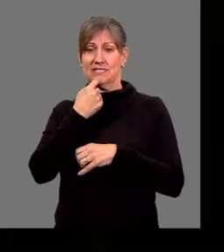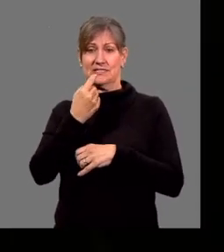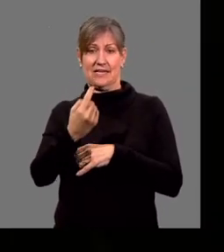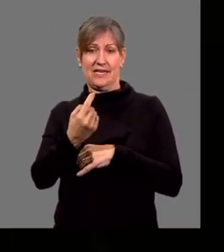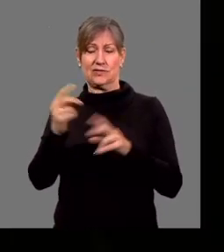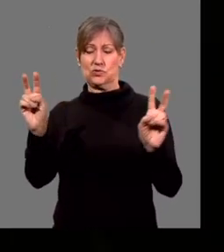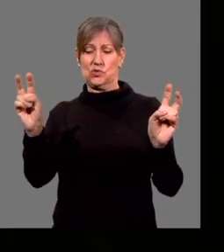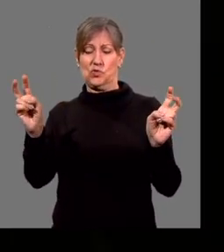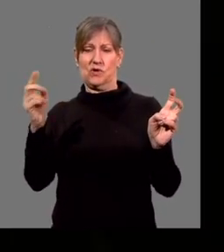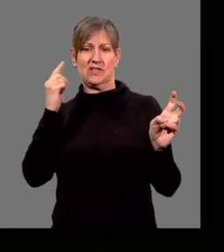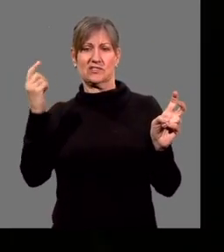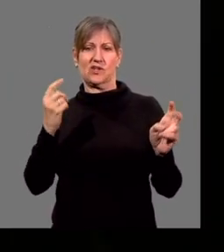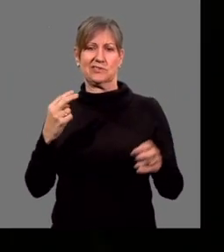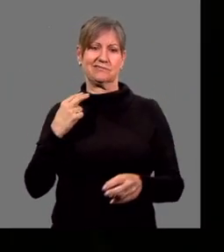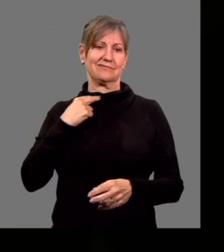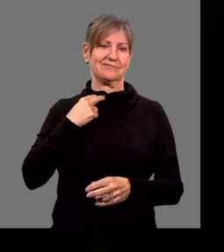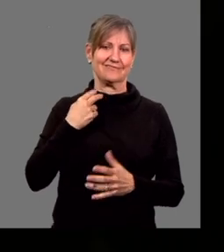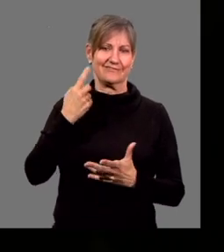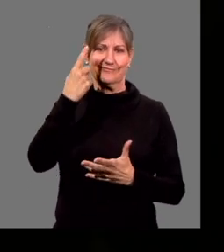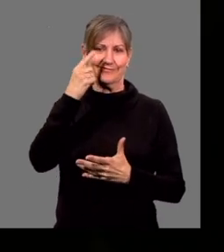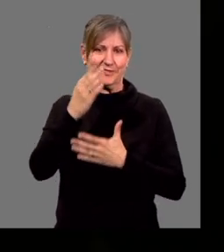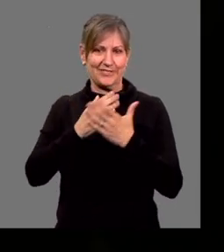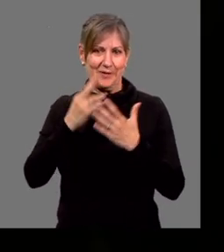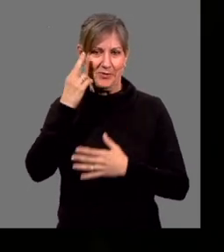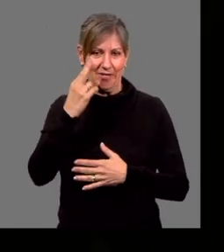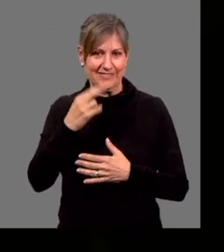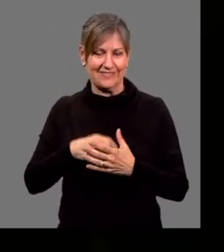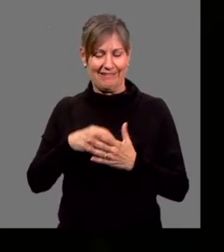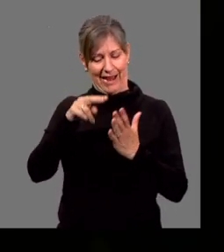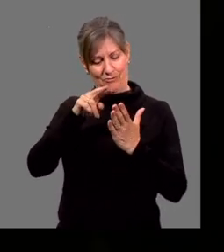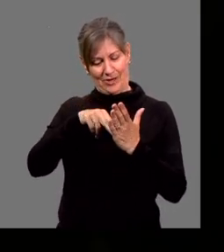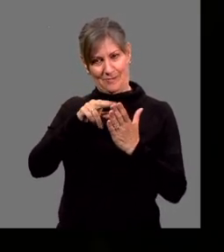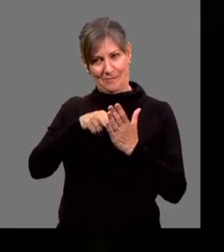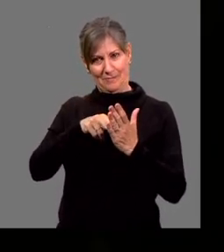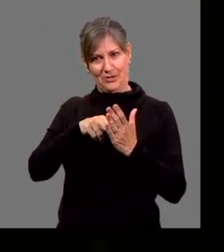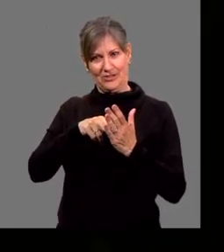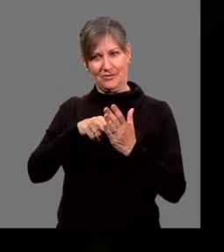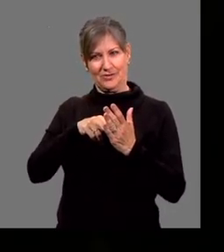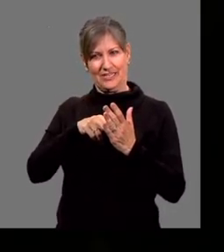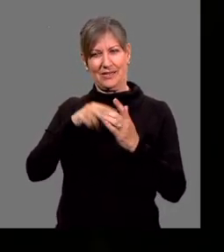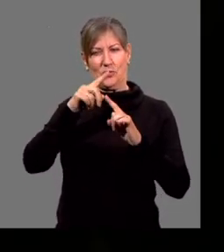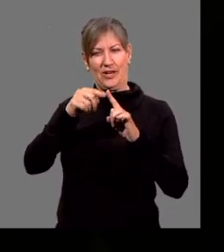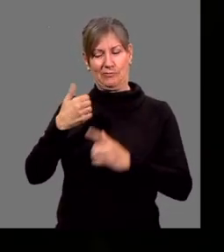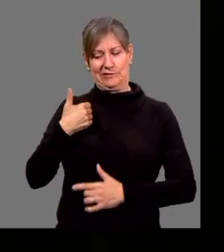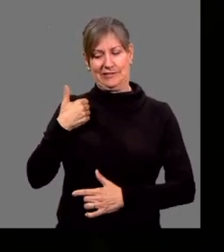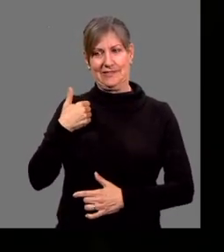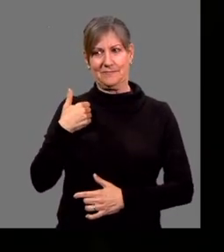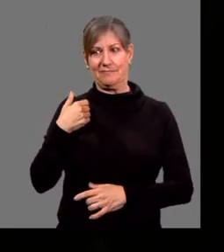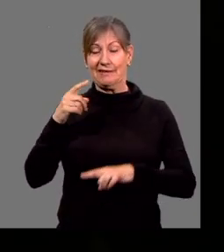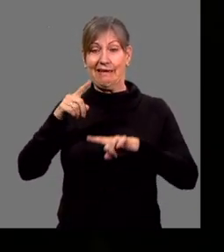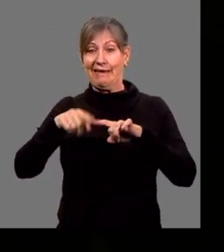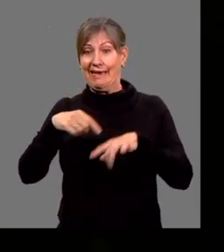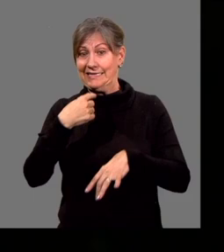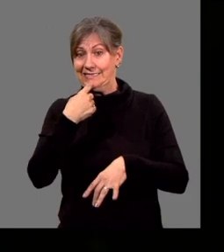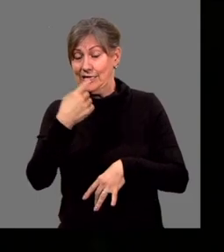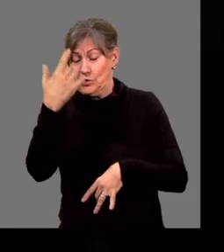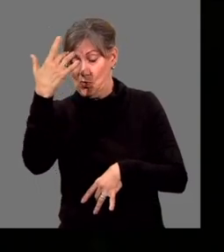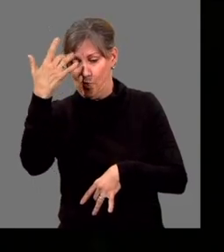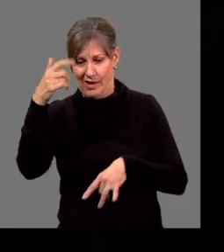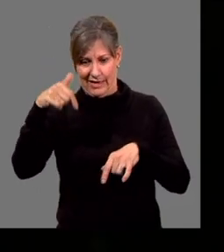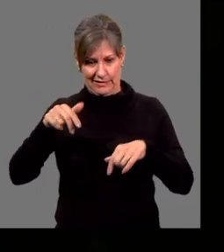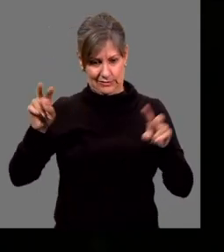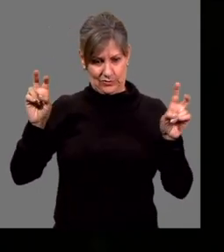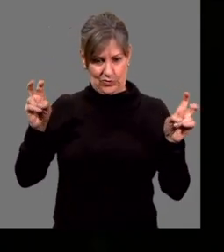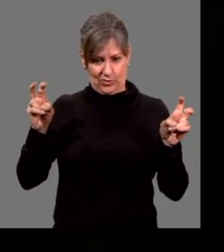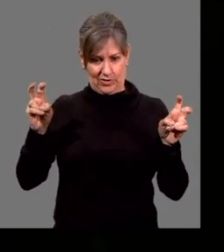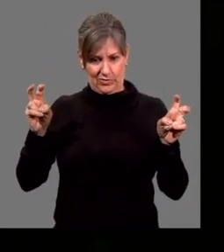that I'll leave you with is a quote that has always stuck with me for some reason since I remember reading it as a young boy. I can't tell you why